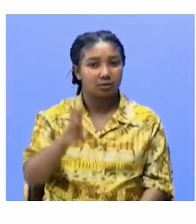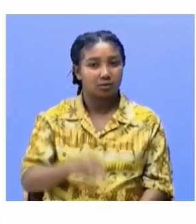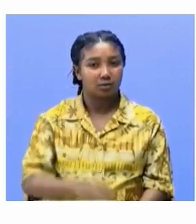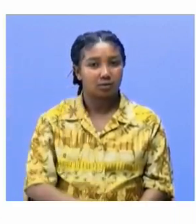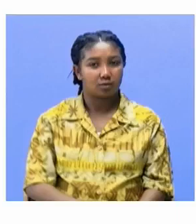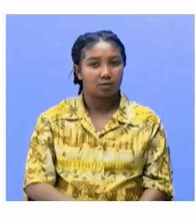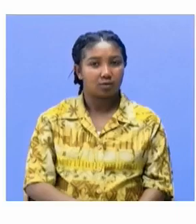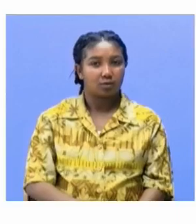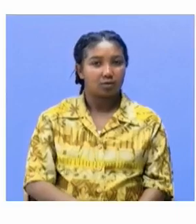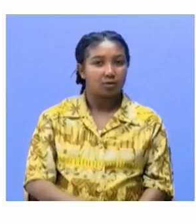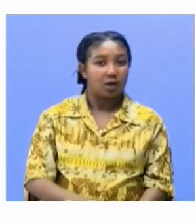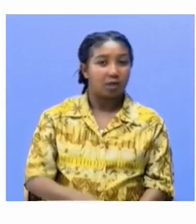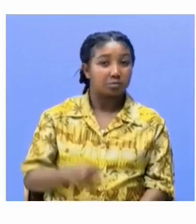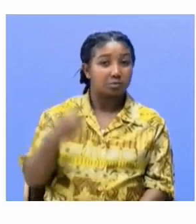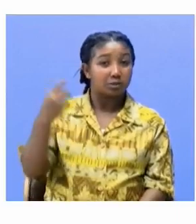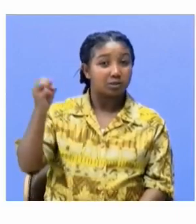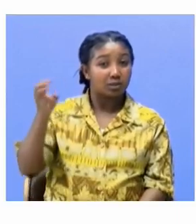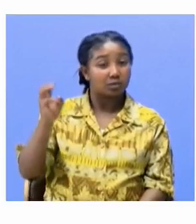rise tomorrow.